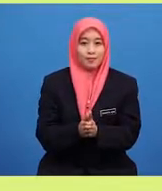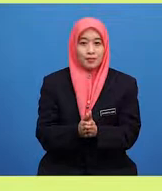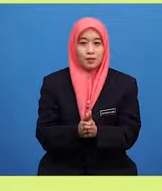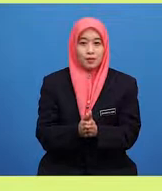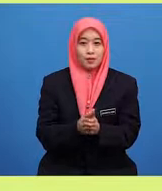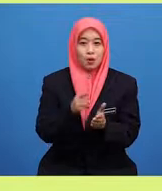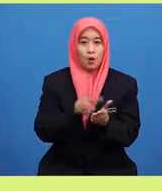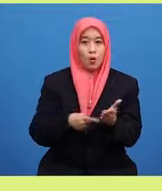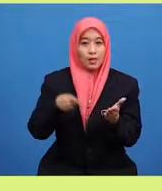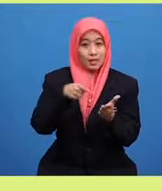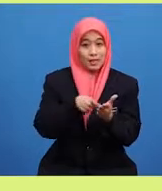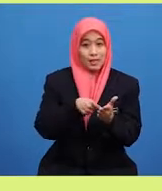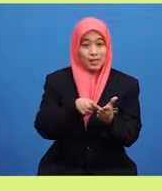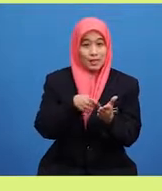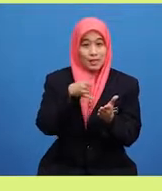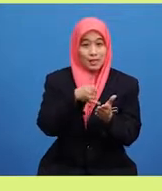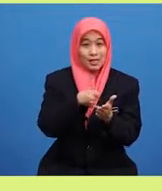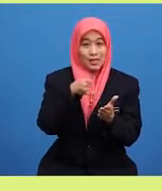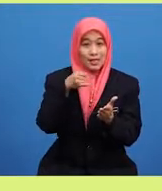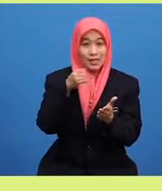What's this?